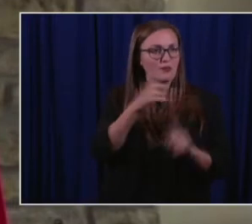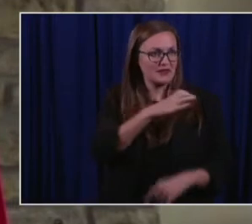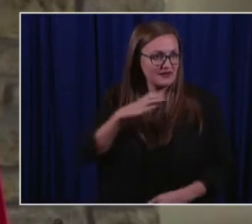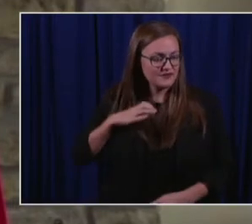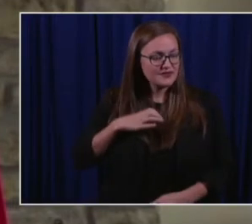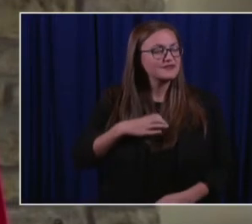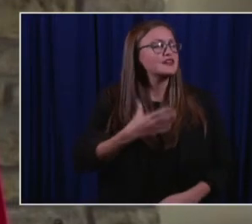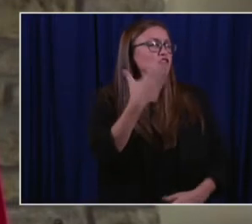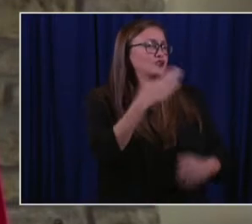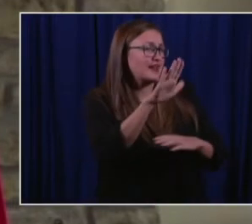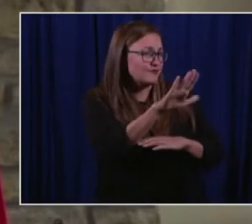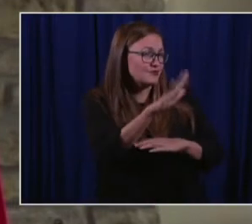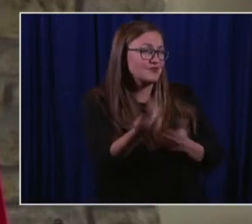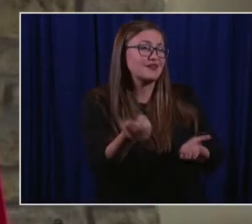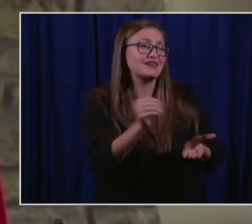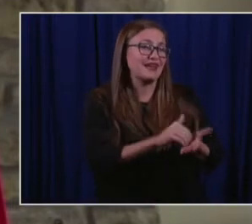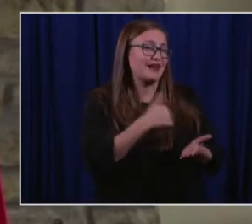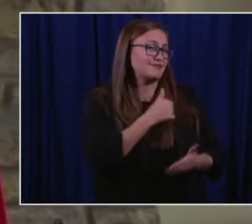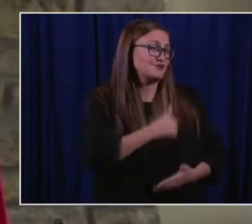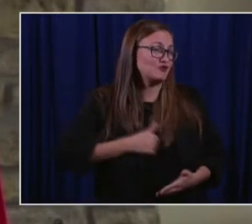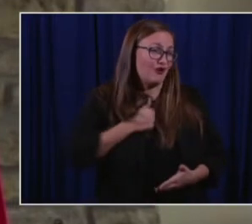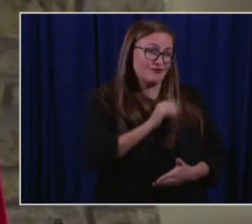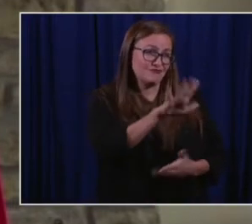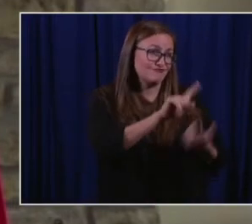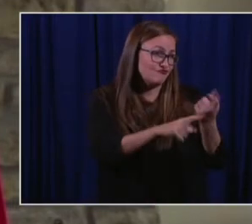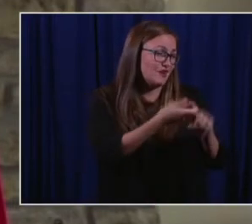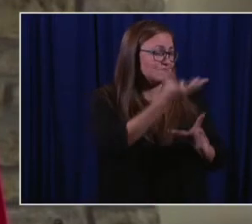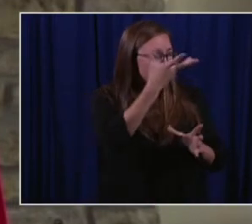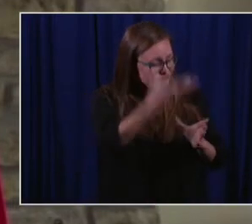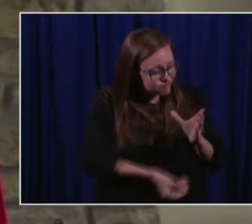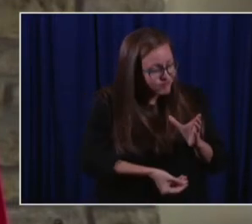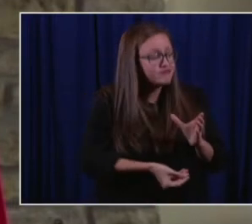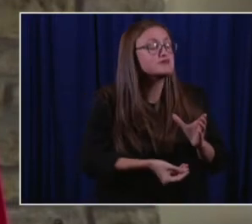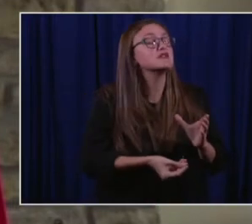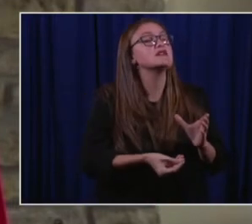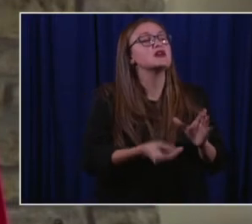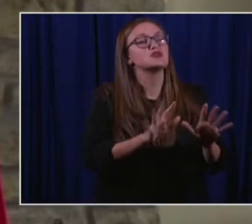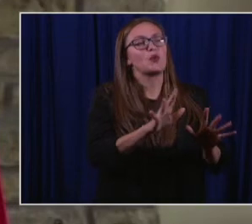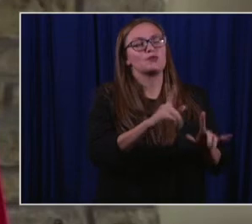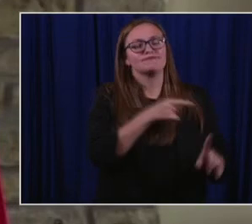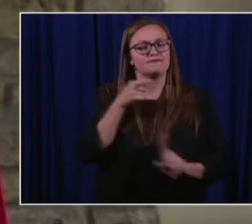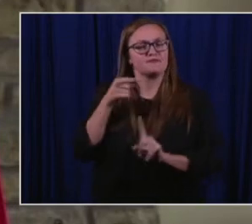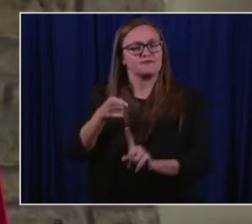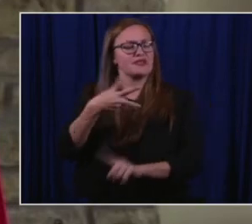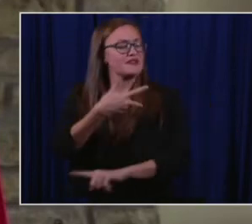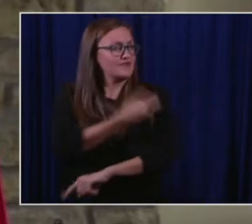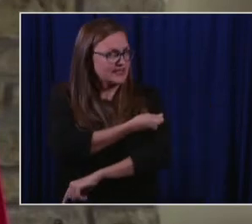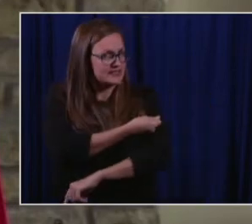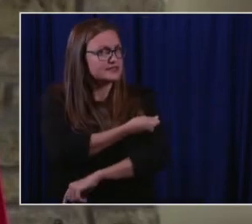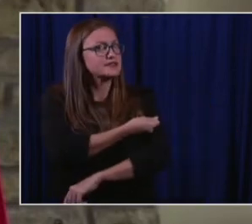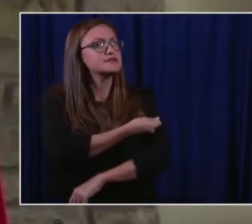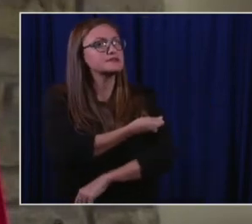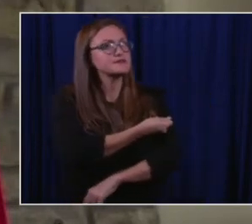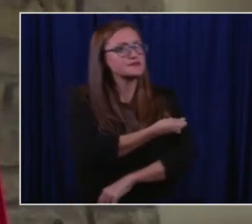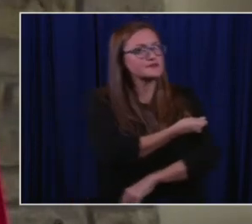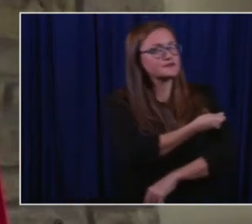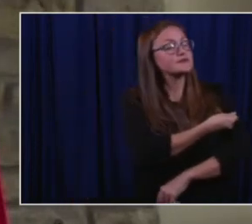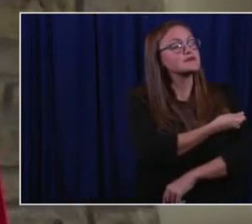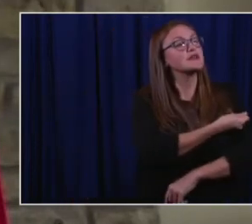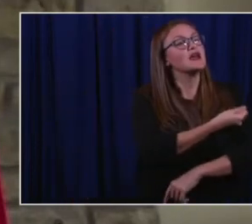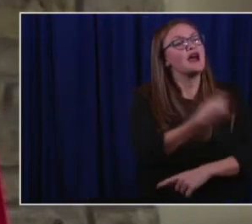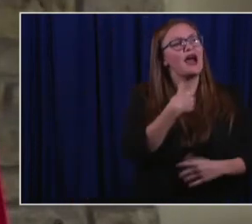my condolences to you and your family. I want to go back to the vaccine just a little bit. I want to get